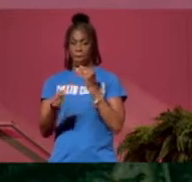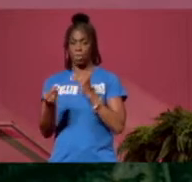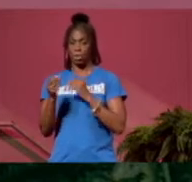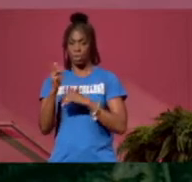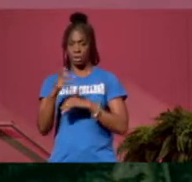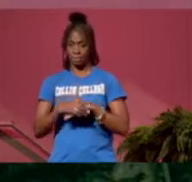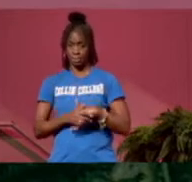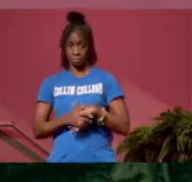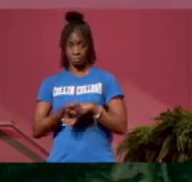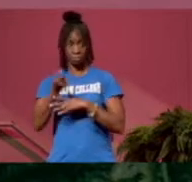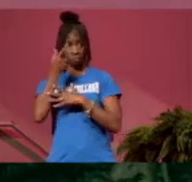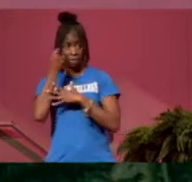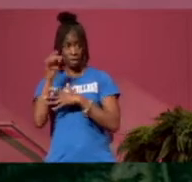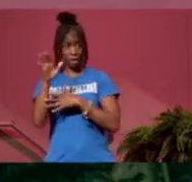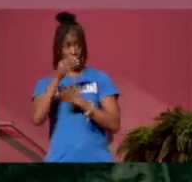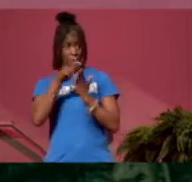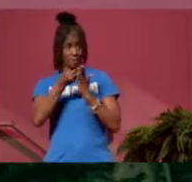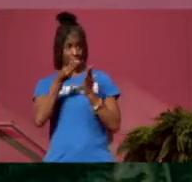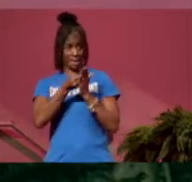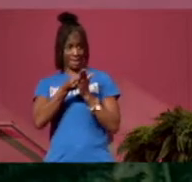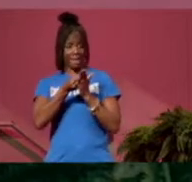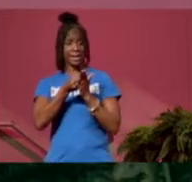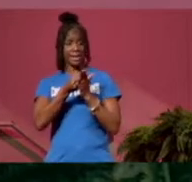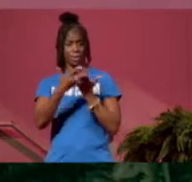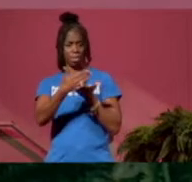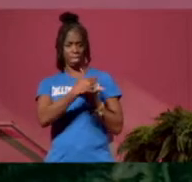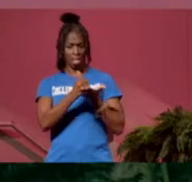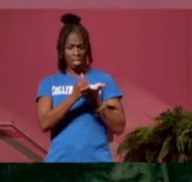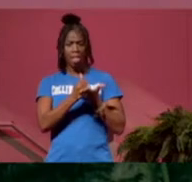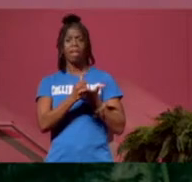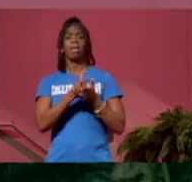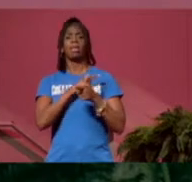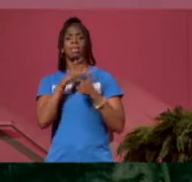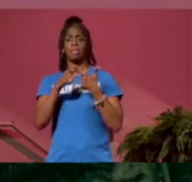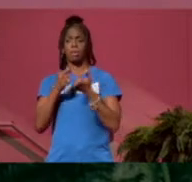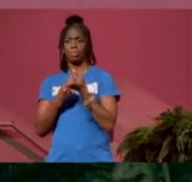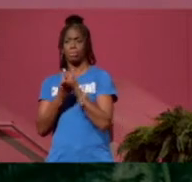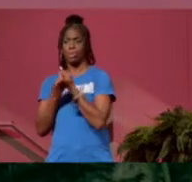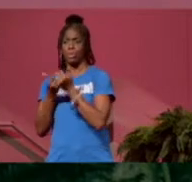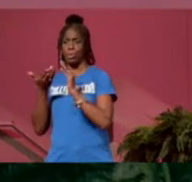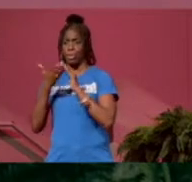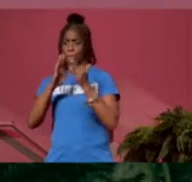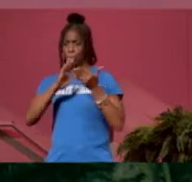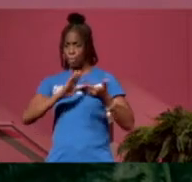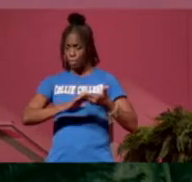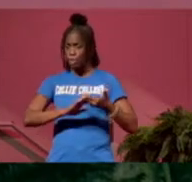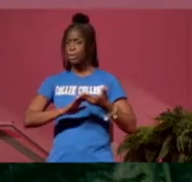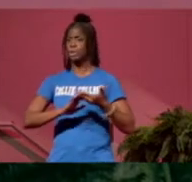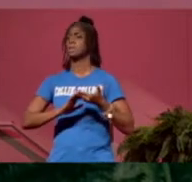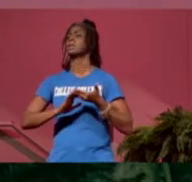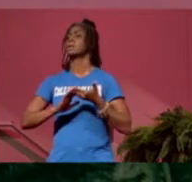your gifts enable us to do ministry that touches the lives of so many people